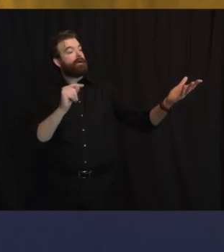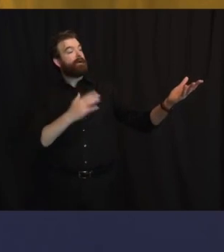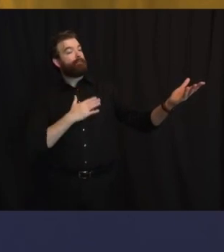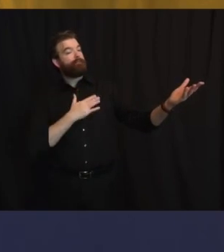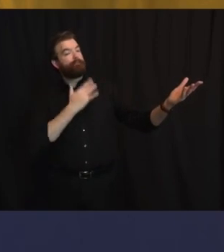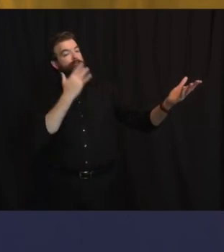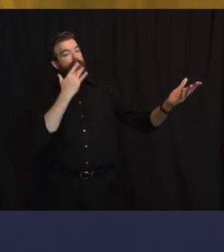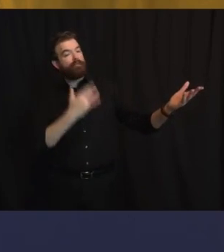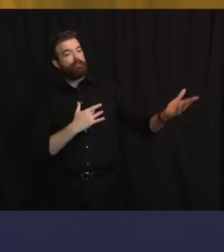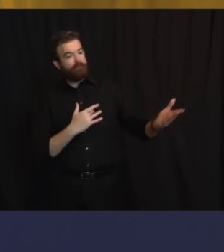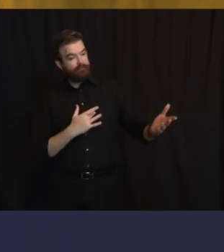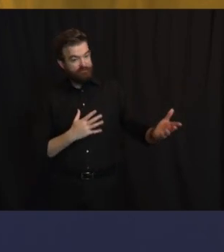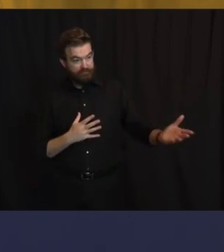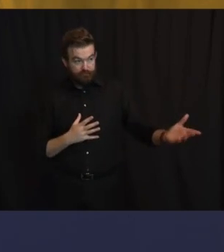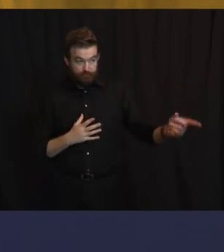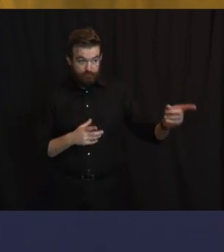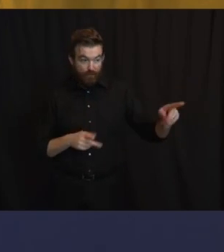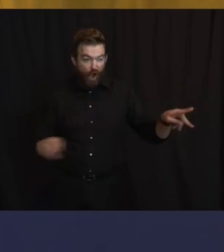Be safe out there.